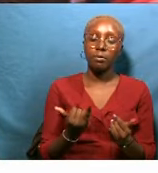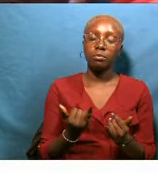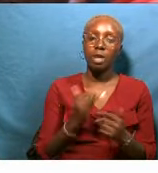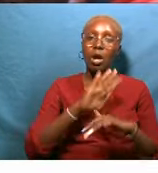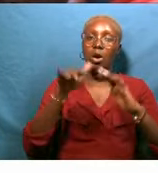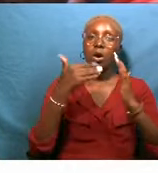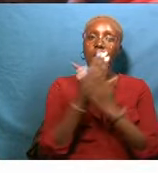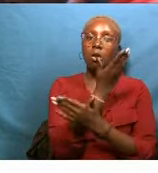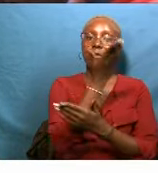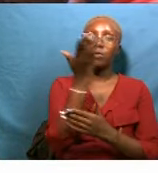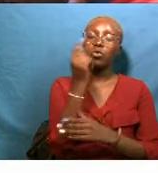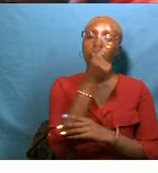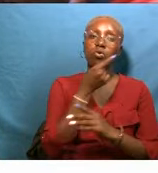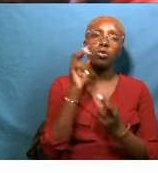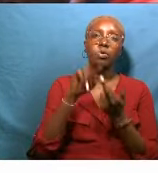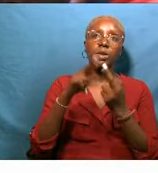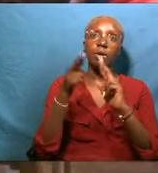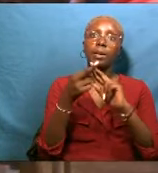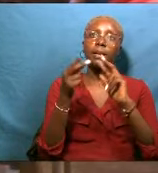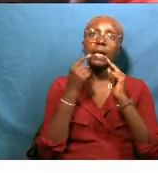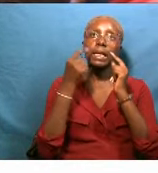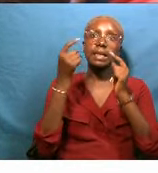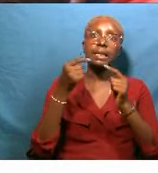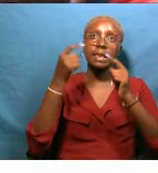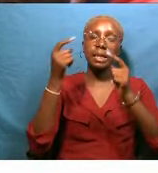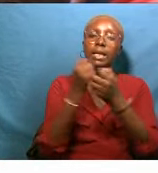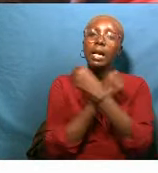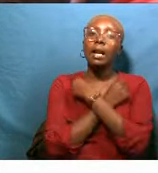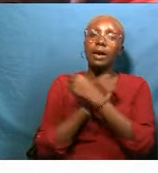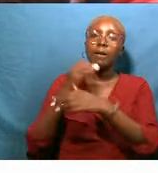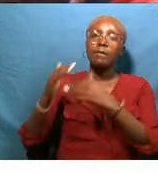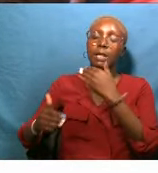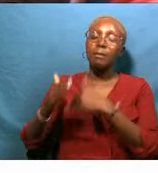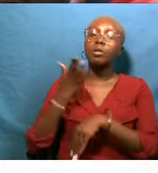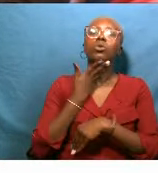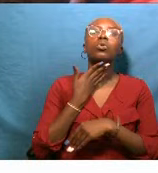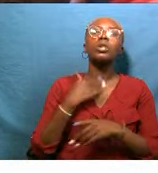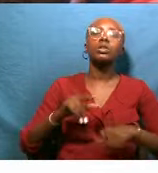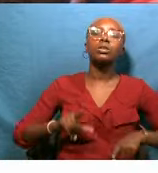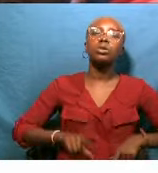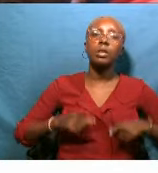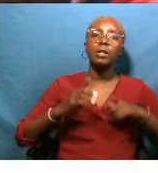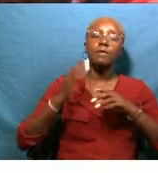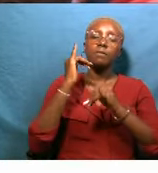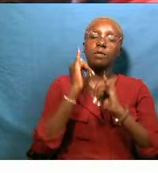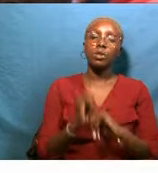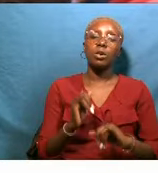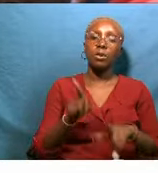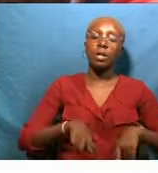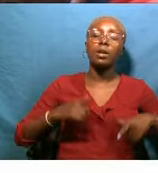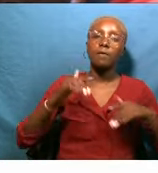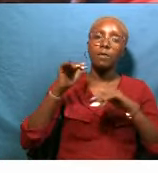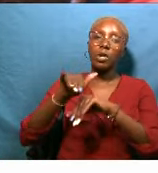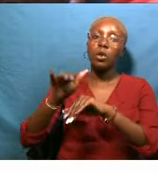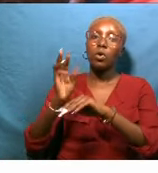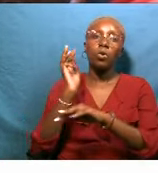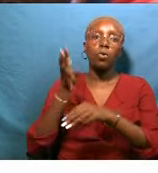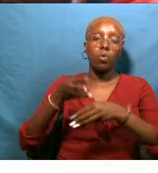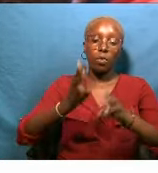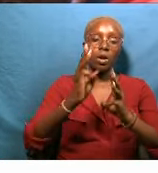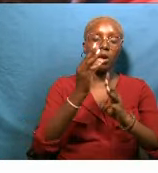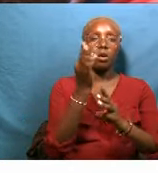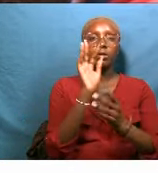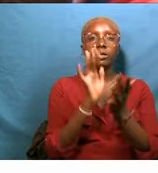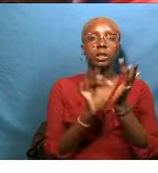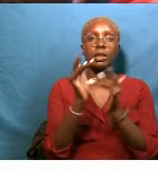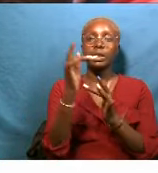all of you who repent of your sins, who love your neighbors and intend to lead a new life, following the way of Jesus, come